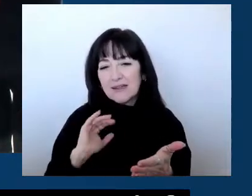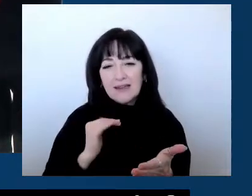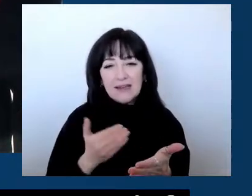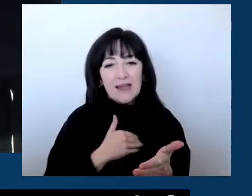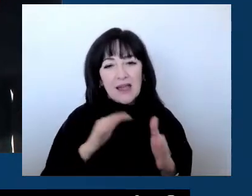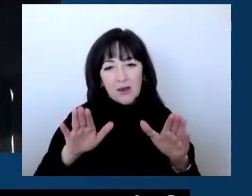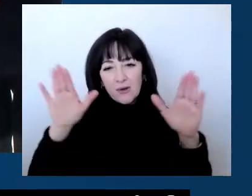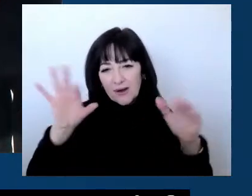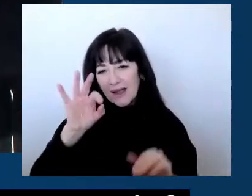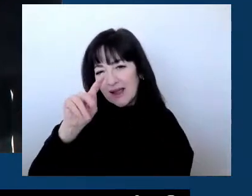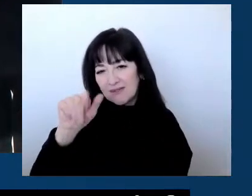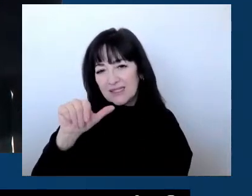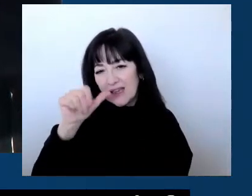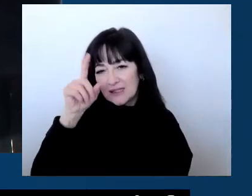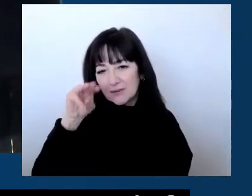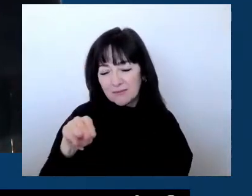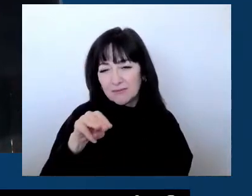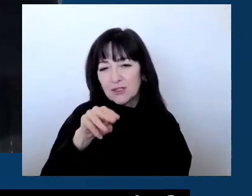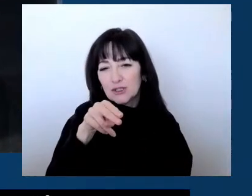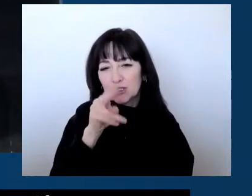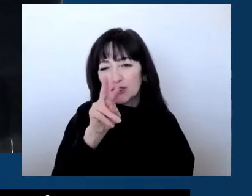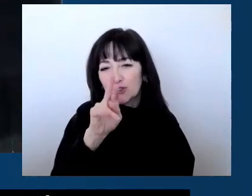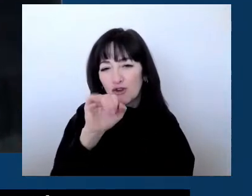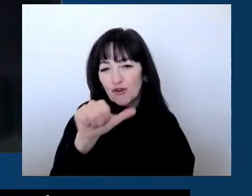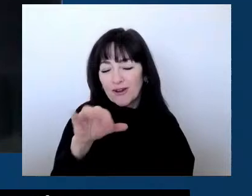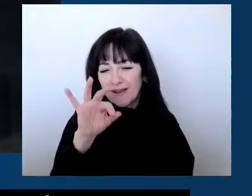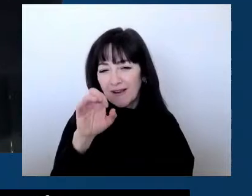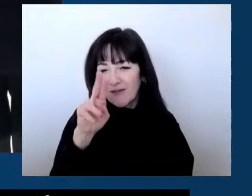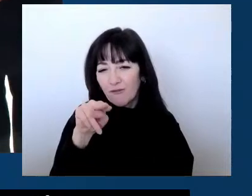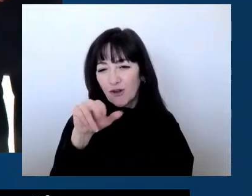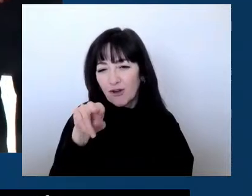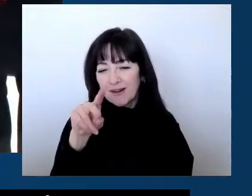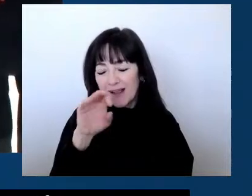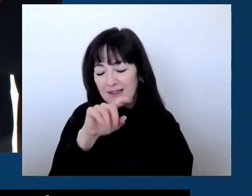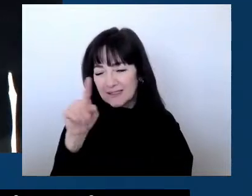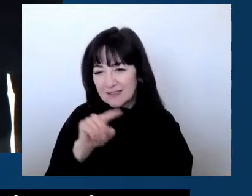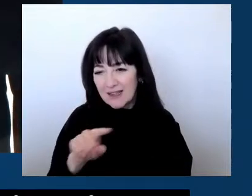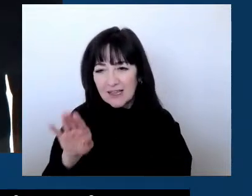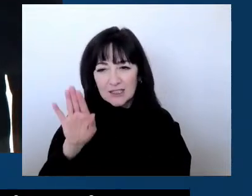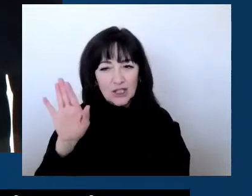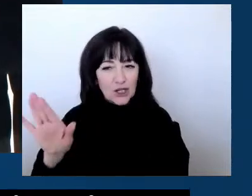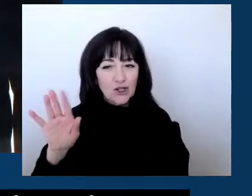FTA Administrator Nuria Fernandez and her entire FTA team.